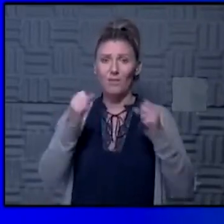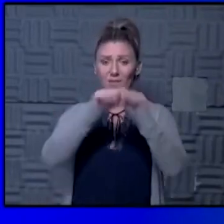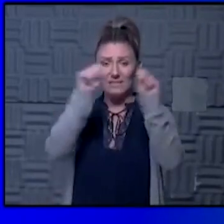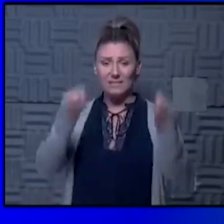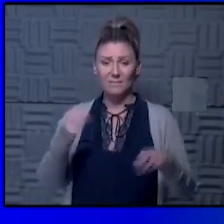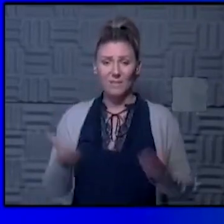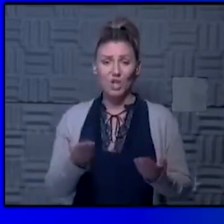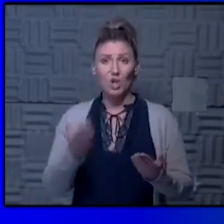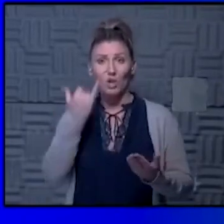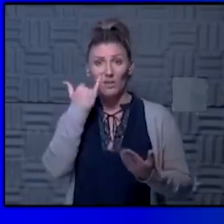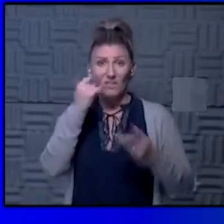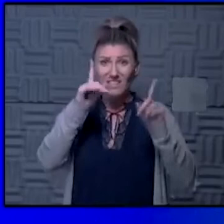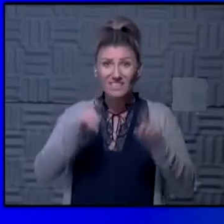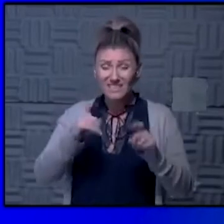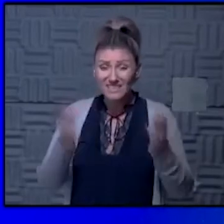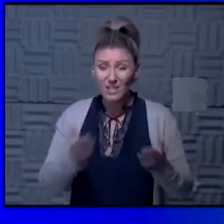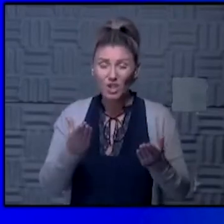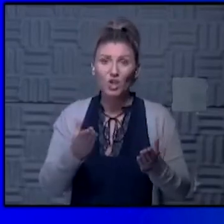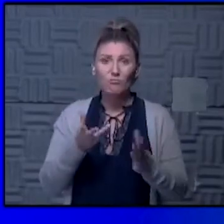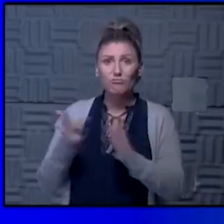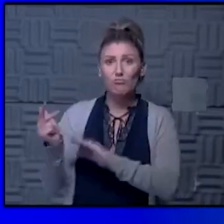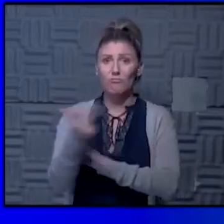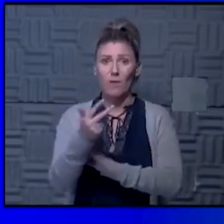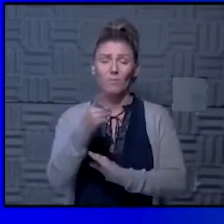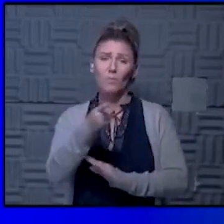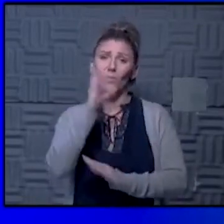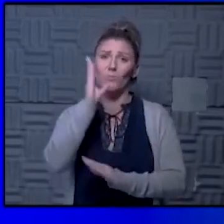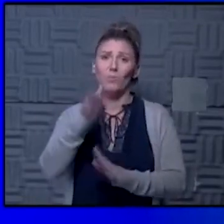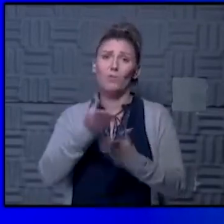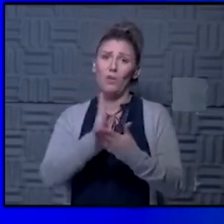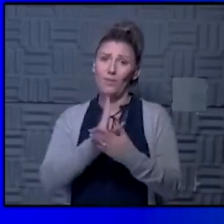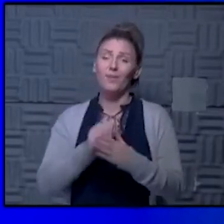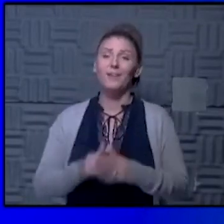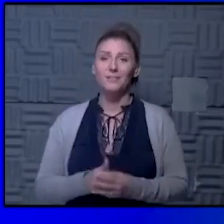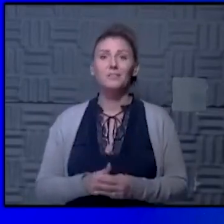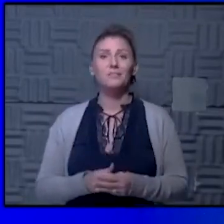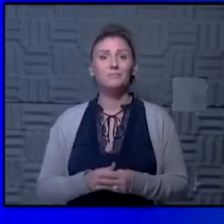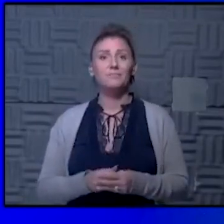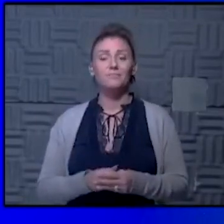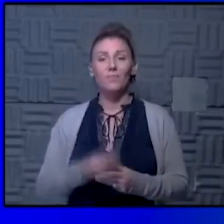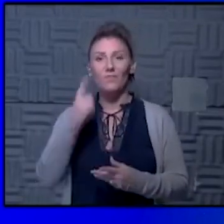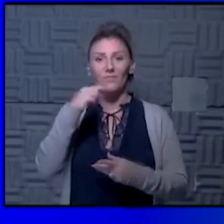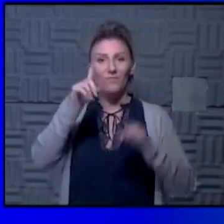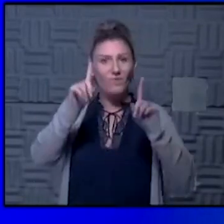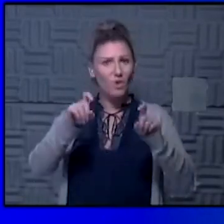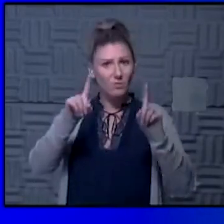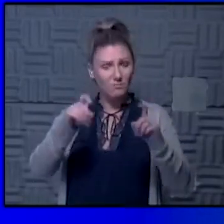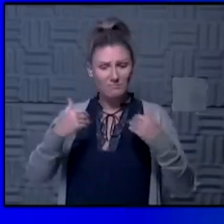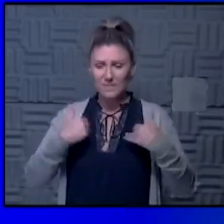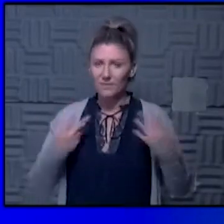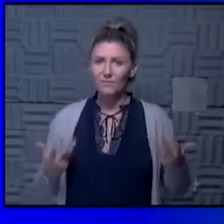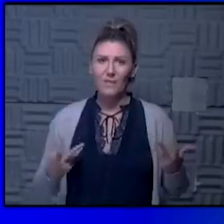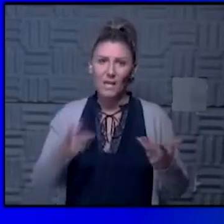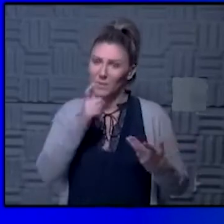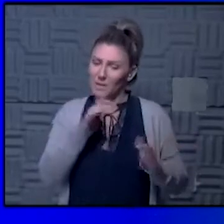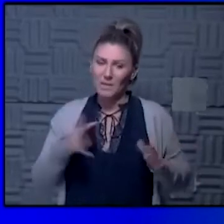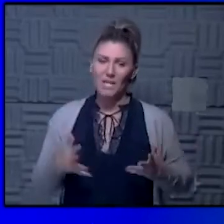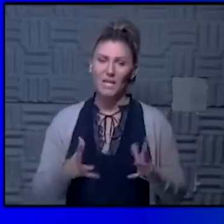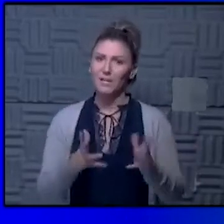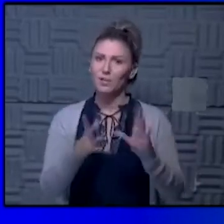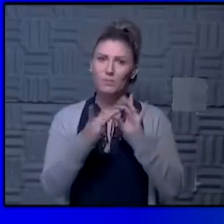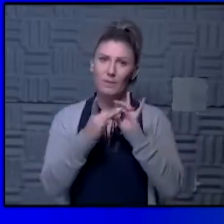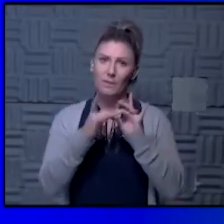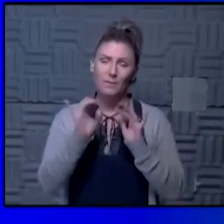if you're getting tested here, it's a drive-through, so you are going to be okay to get those tests. I really wouldn't be too anxious about